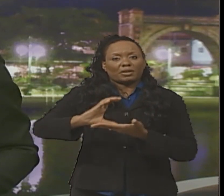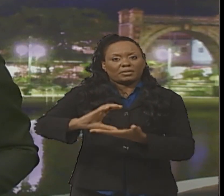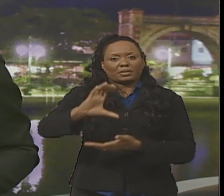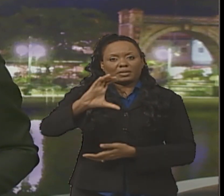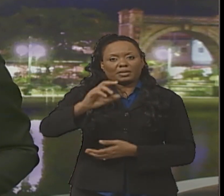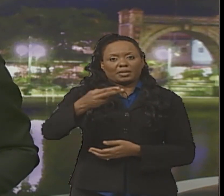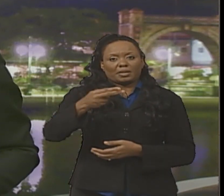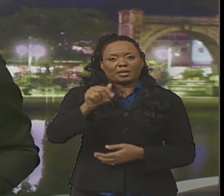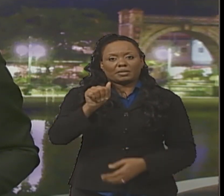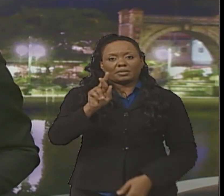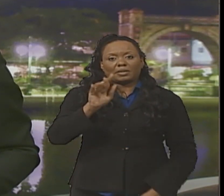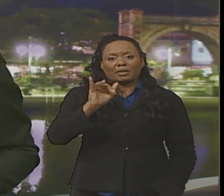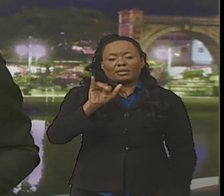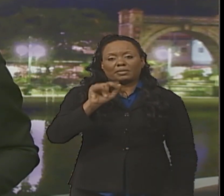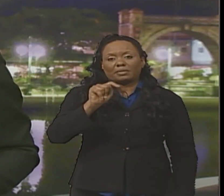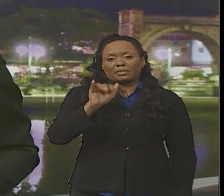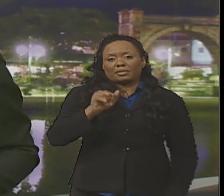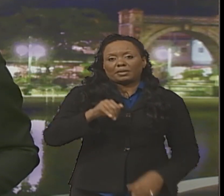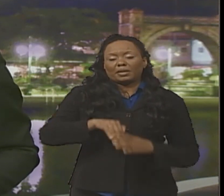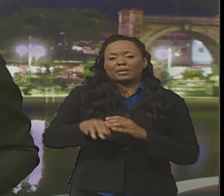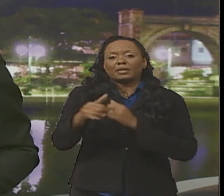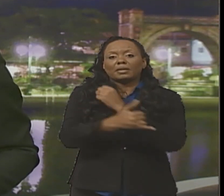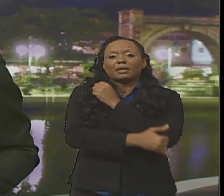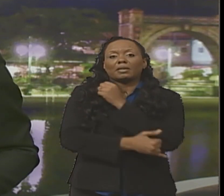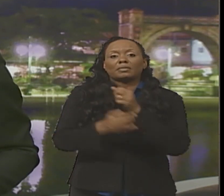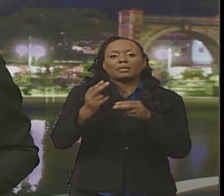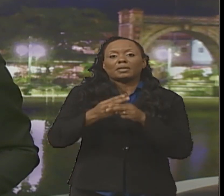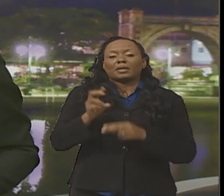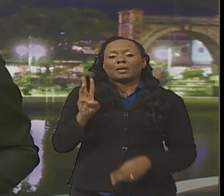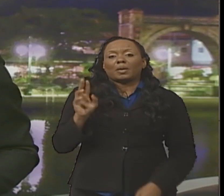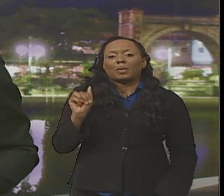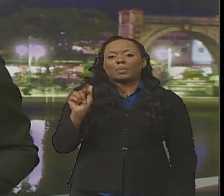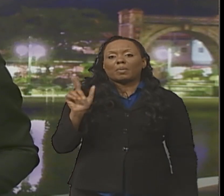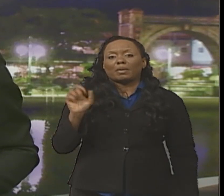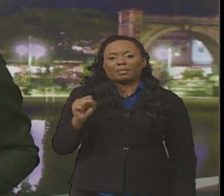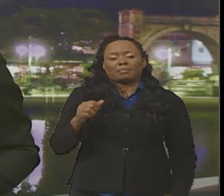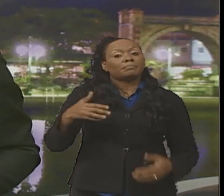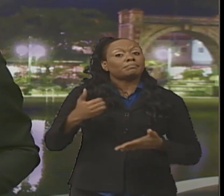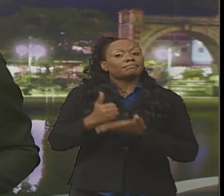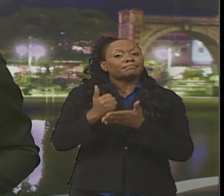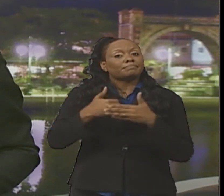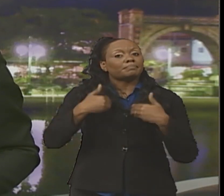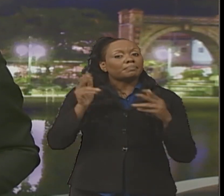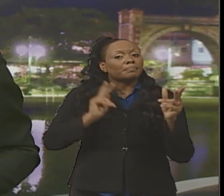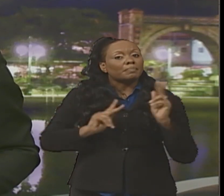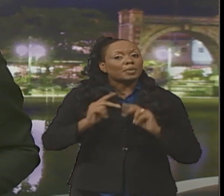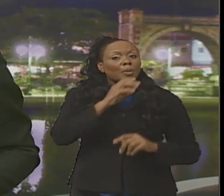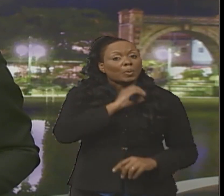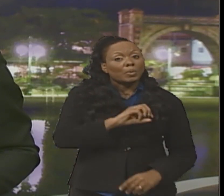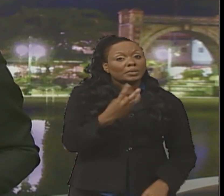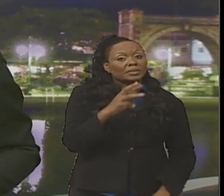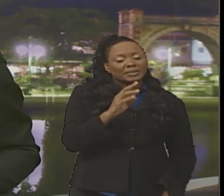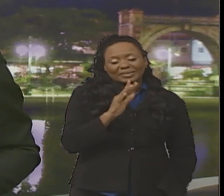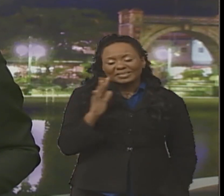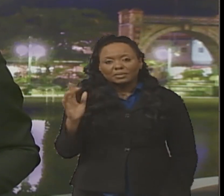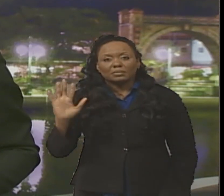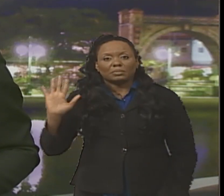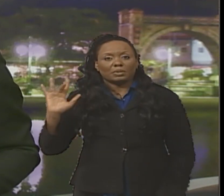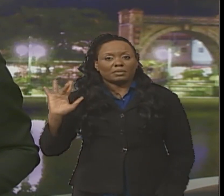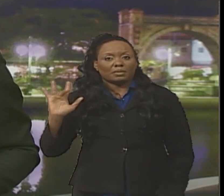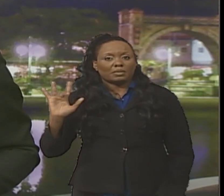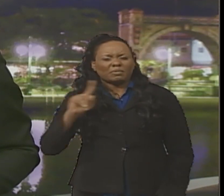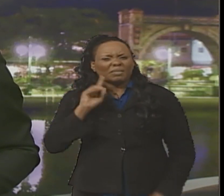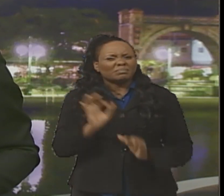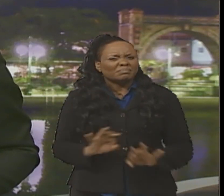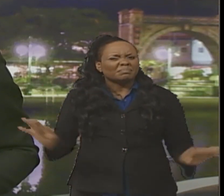at assisting at-risk youth between the ages of 16 and 25. He says it is important as gives